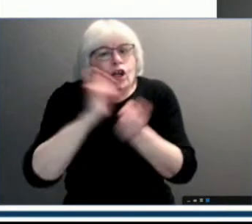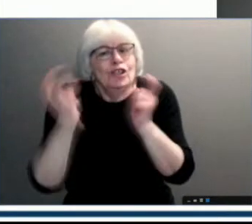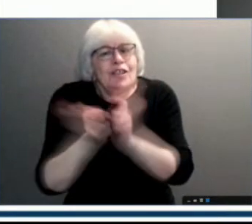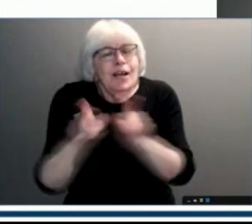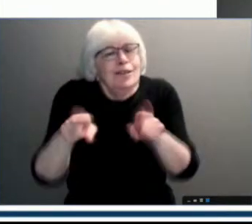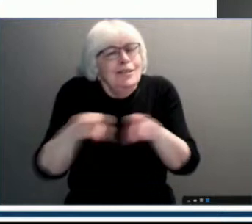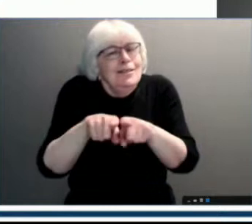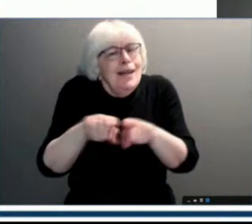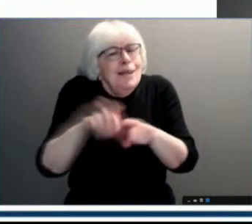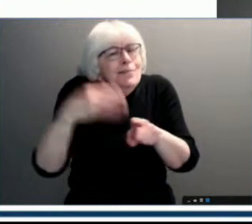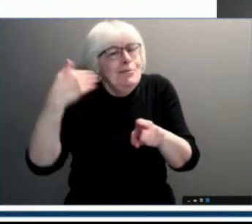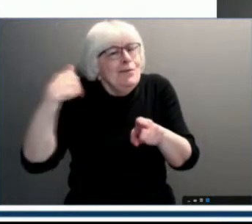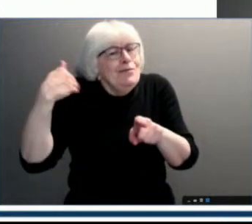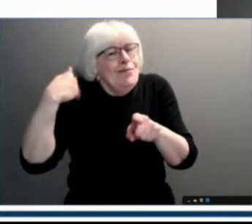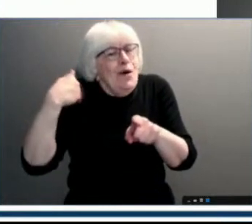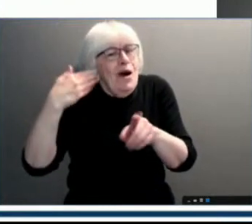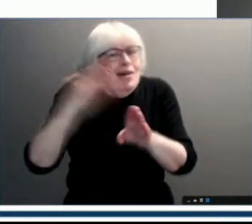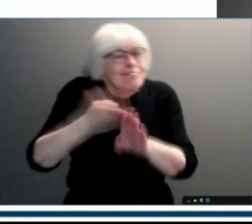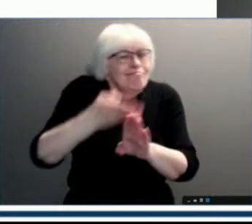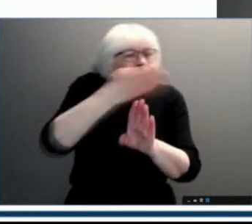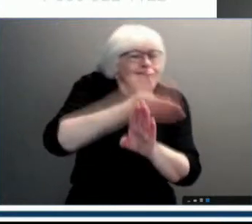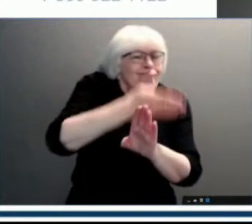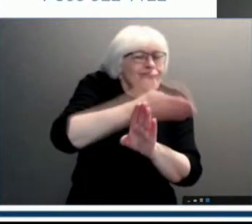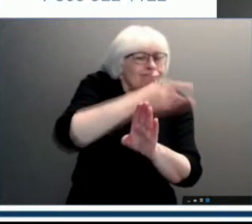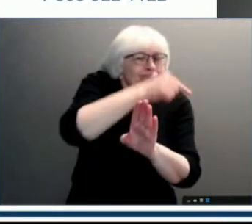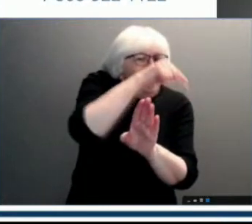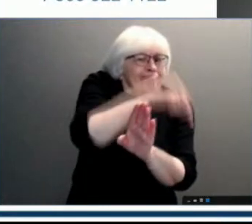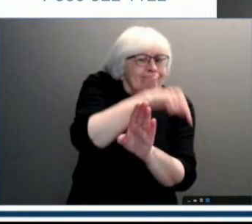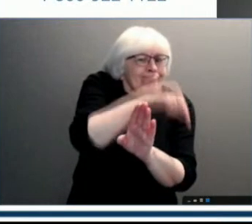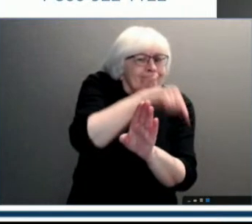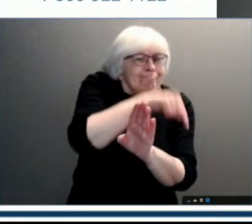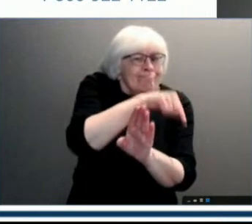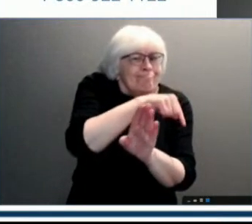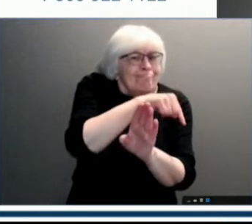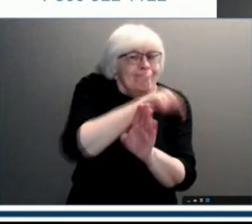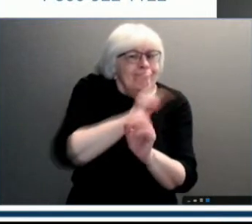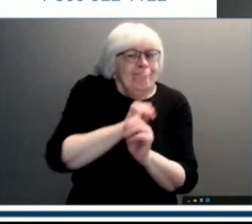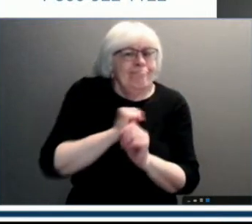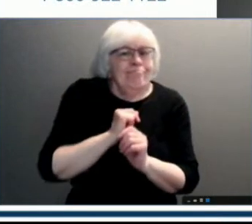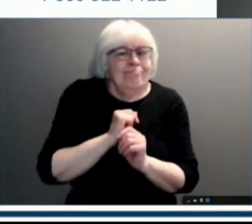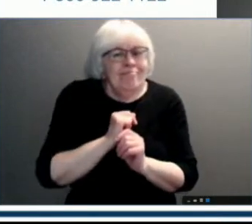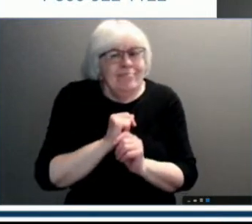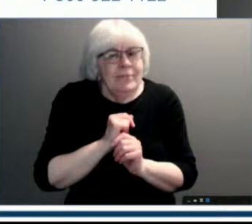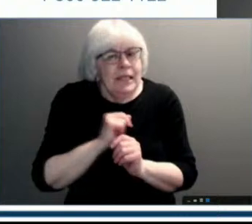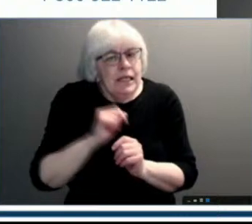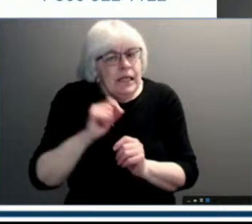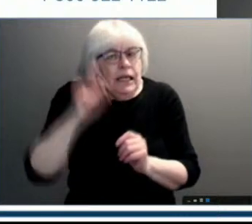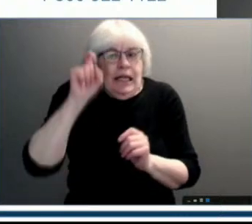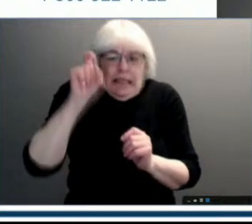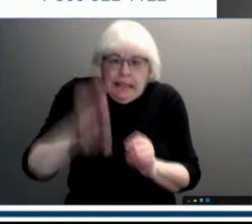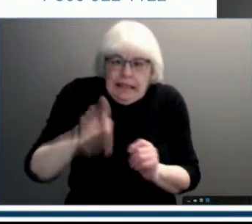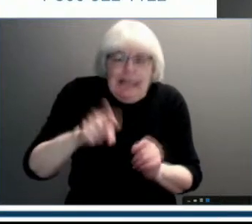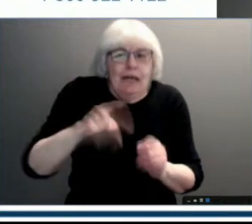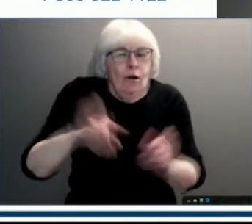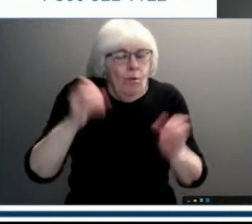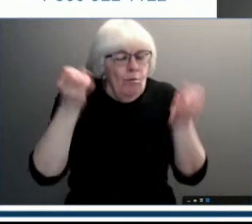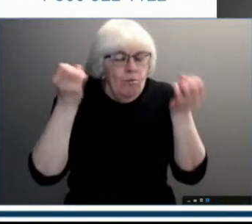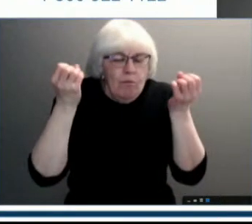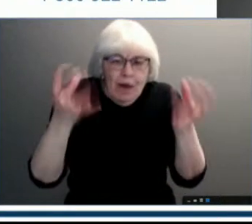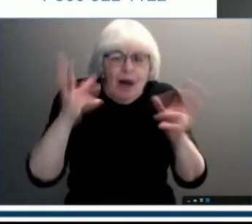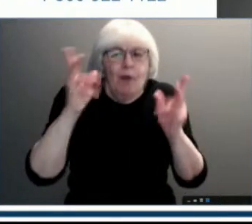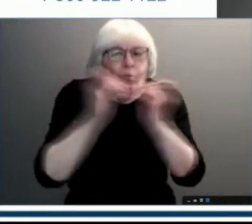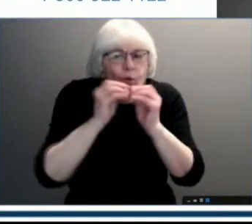to that model, knowing that there is a need to immunize large numbers of people in a short period of time, which is